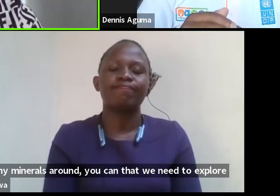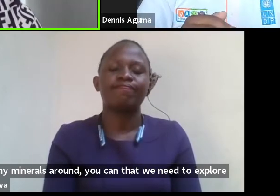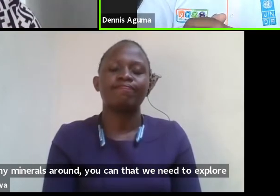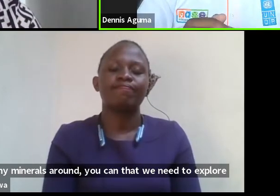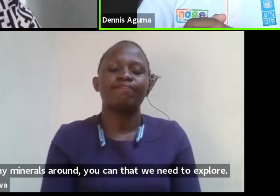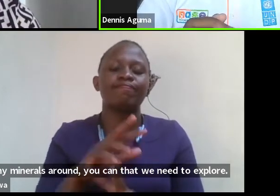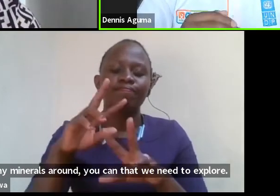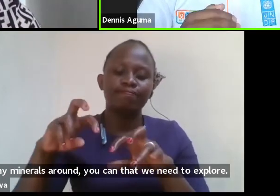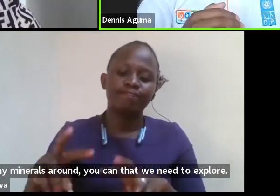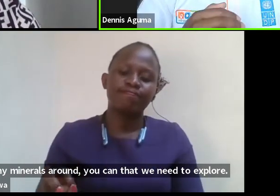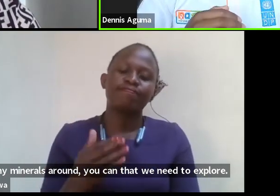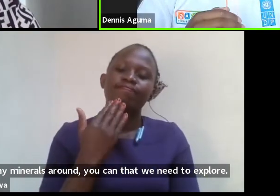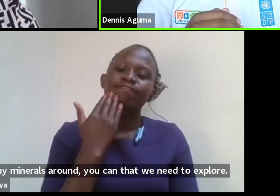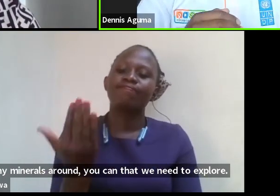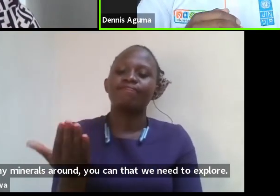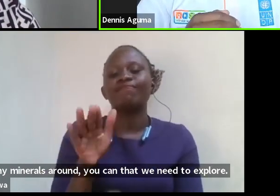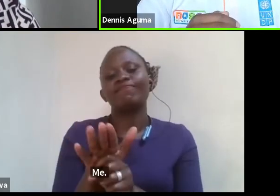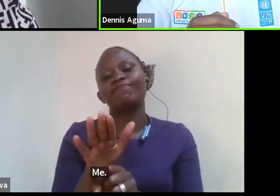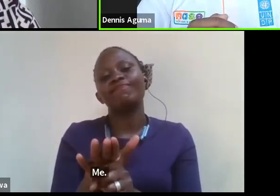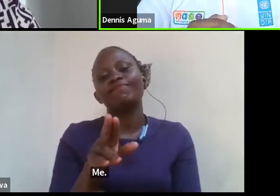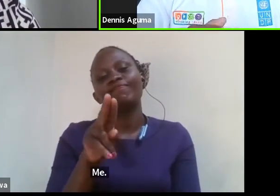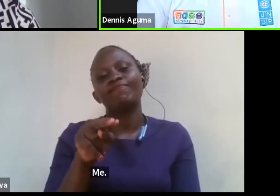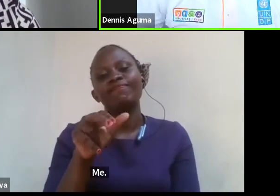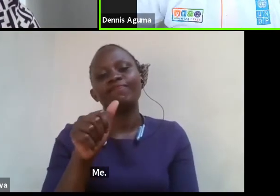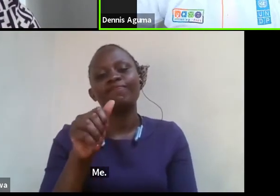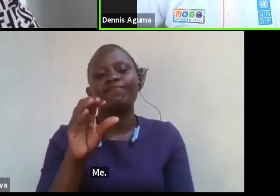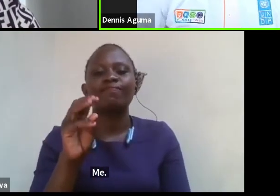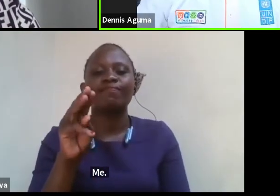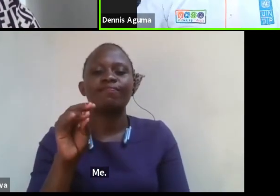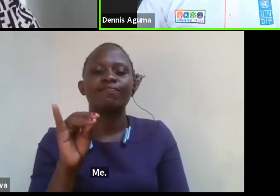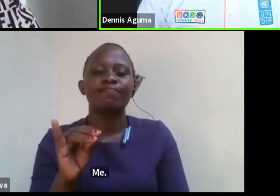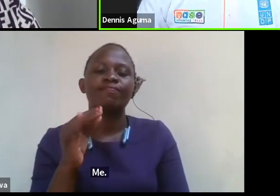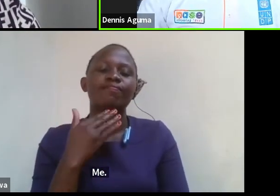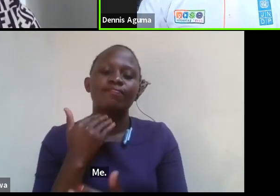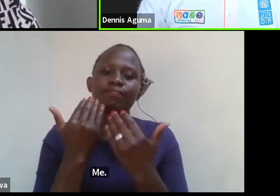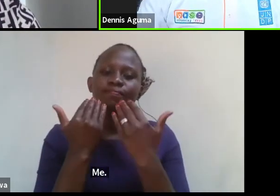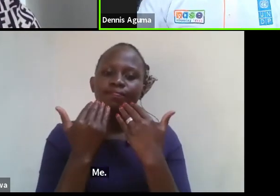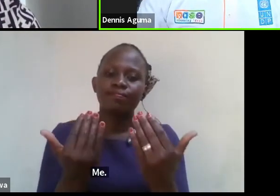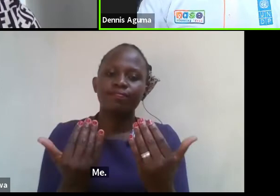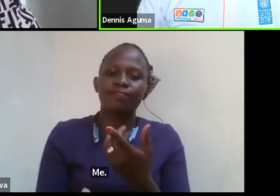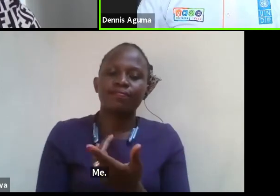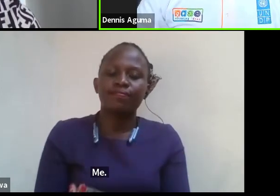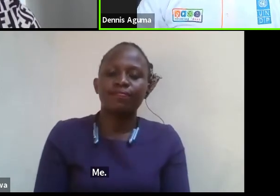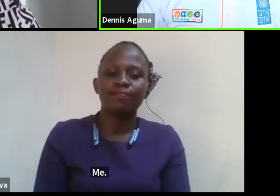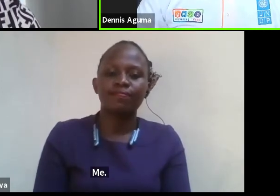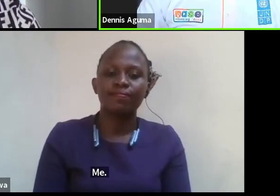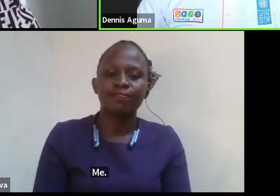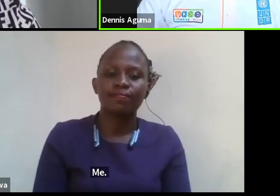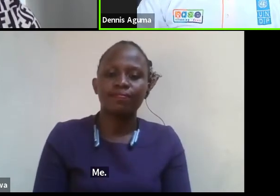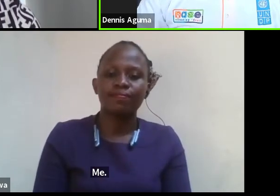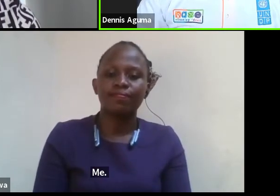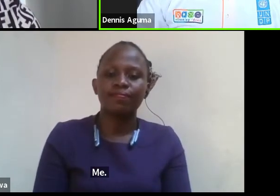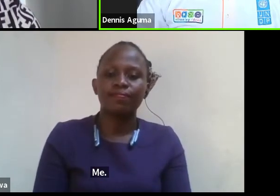Thank you very much, Naomi. At this point, I just wanted to, for the benefit of anyone who is on the call, and there's